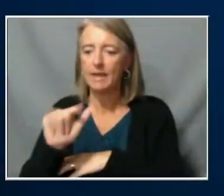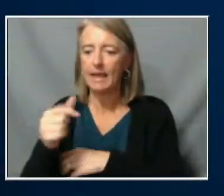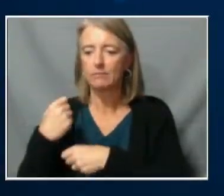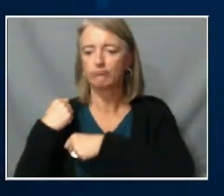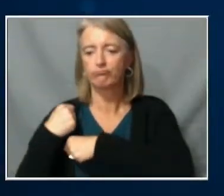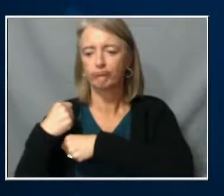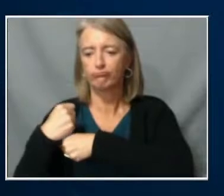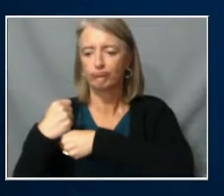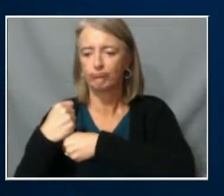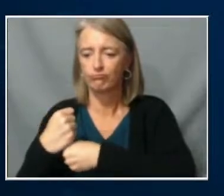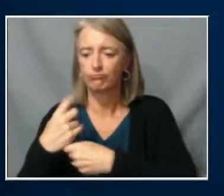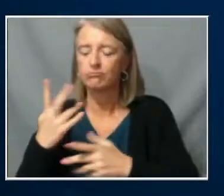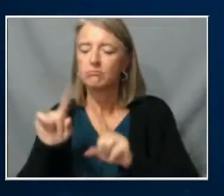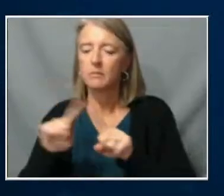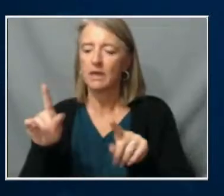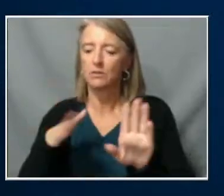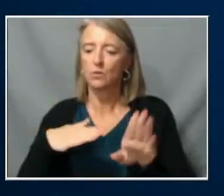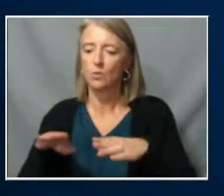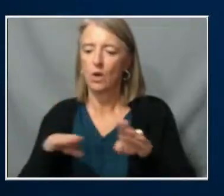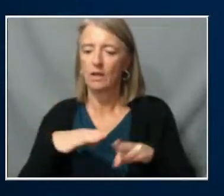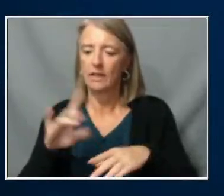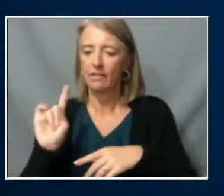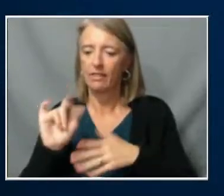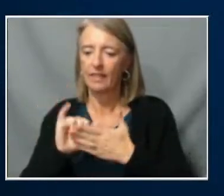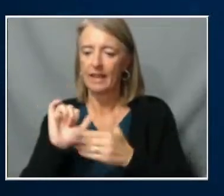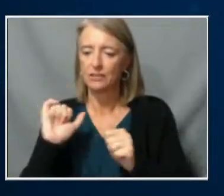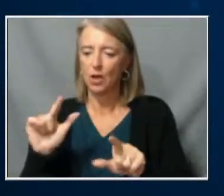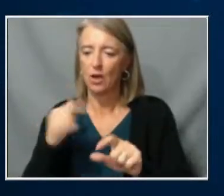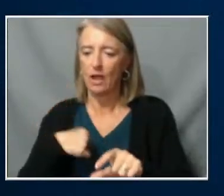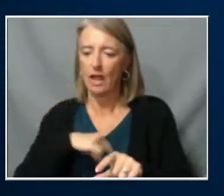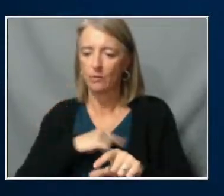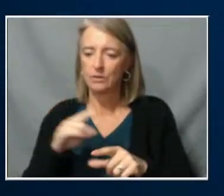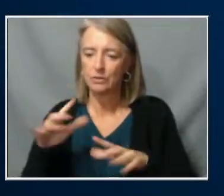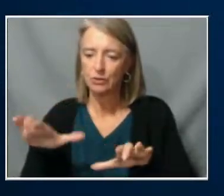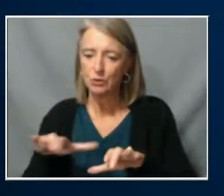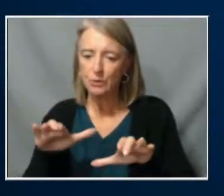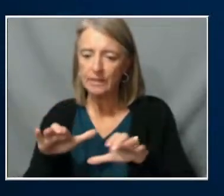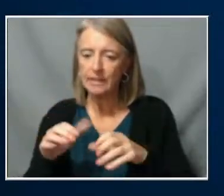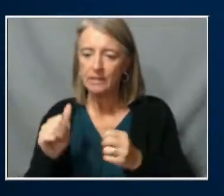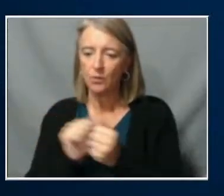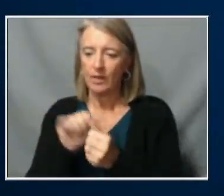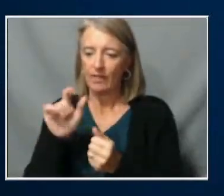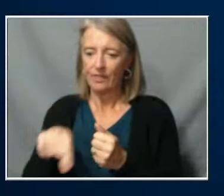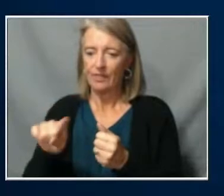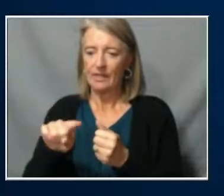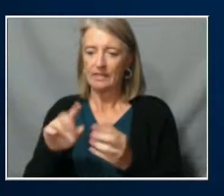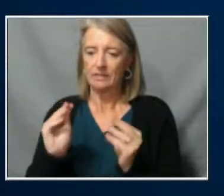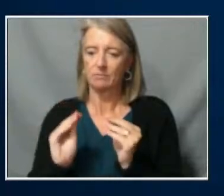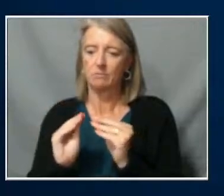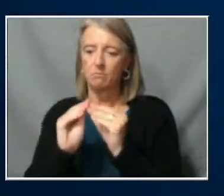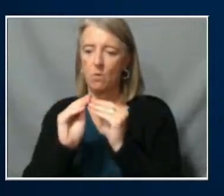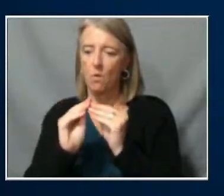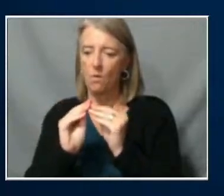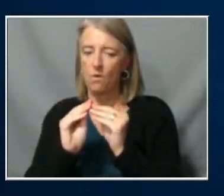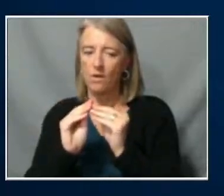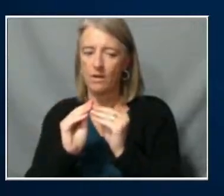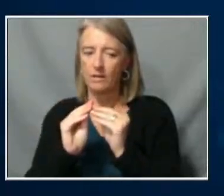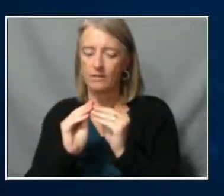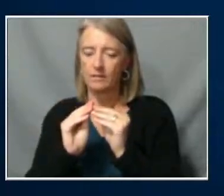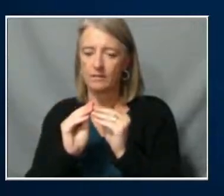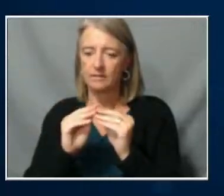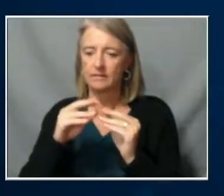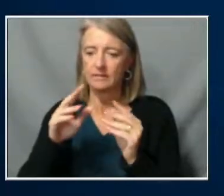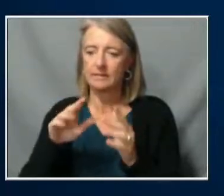but you're just walking. That's all I was doing. And with these things, I'm doing so many other things. If it's